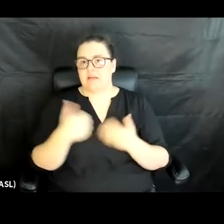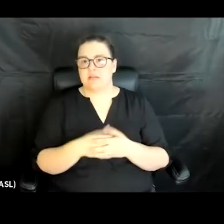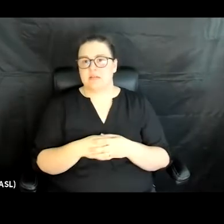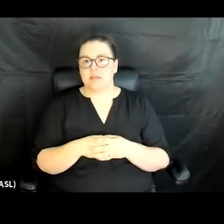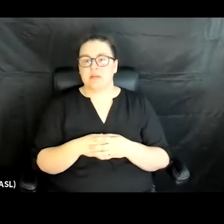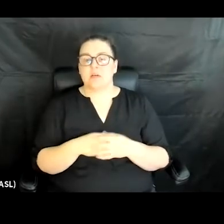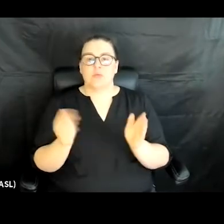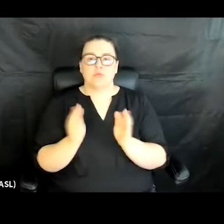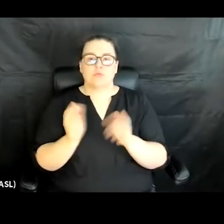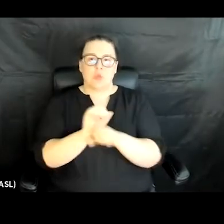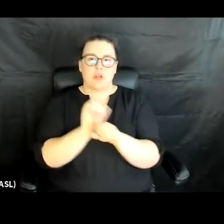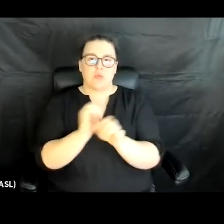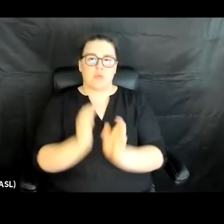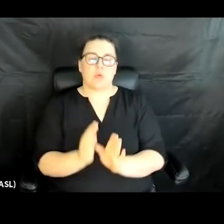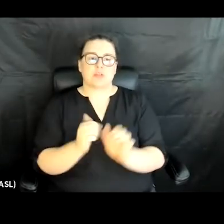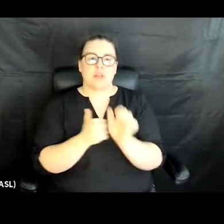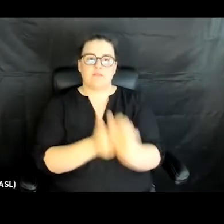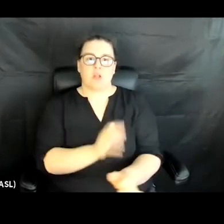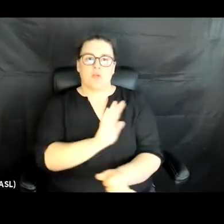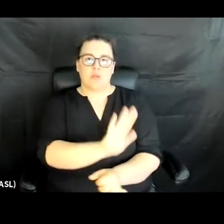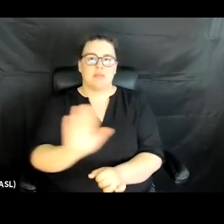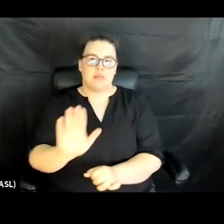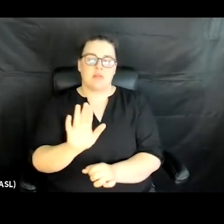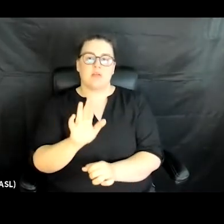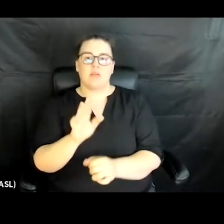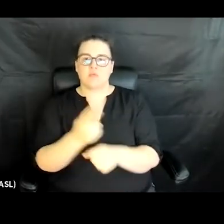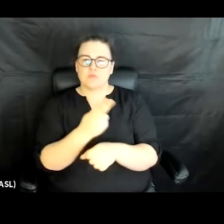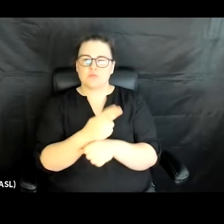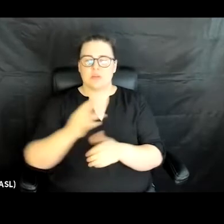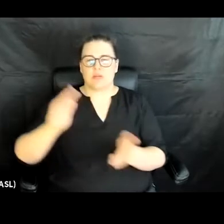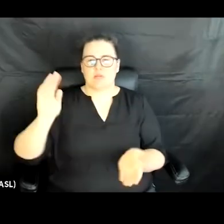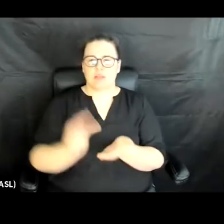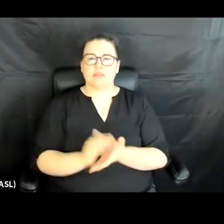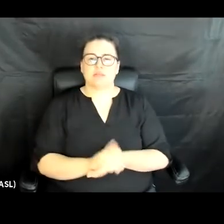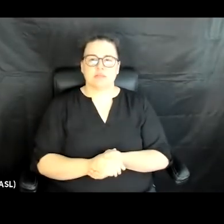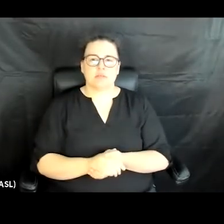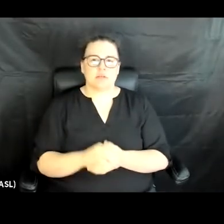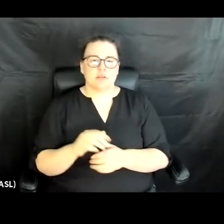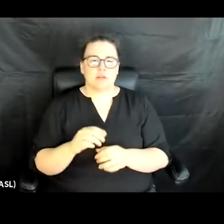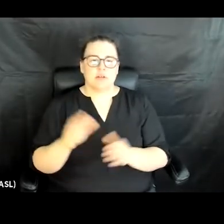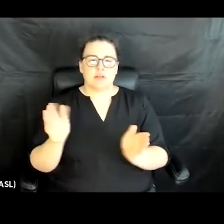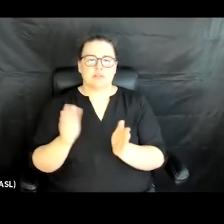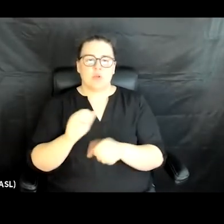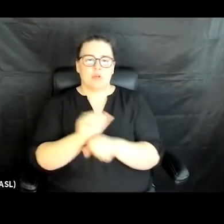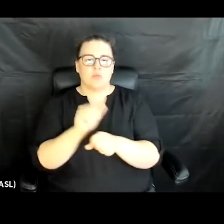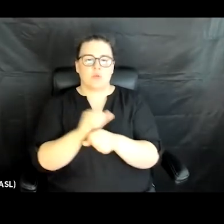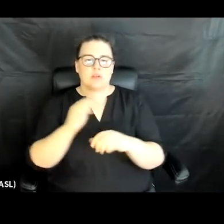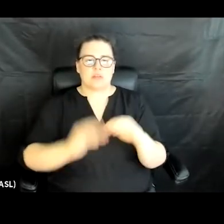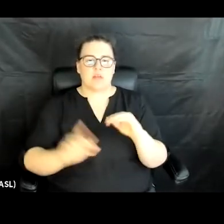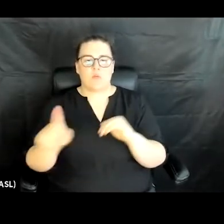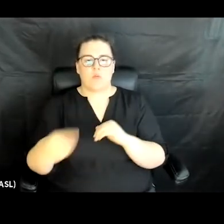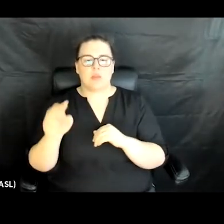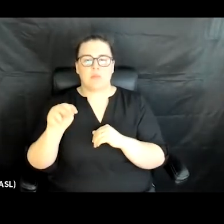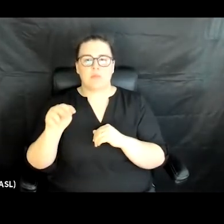they tend to follow their utilization less. I think that may mask how much need there is even amongst smaller employers in addressing mental health needs. Also